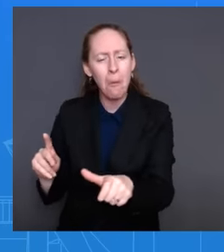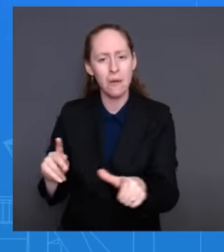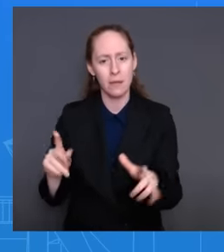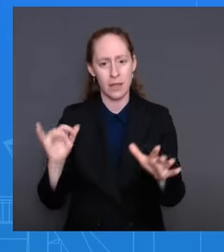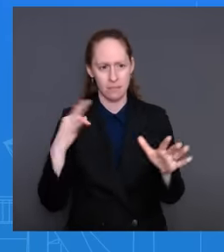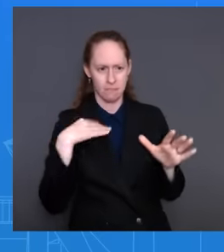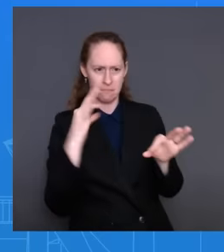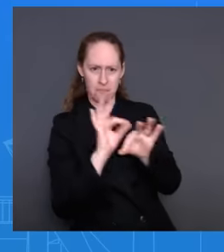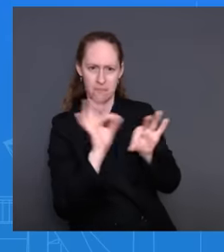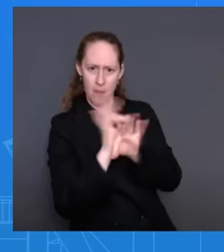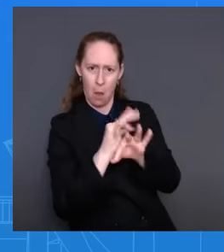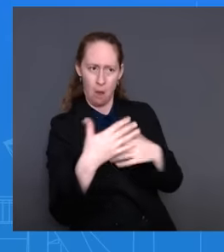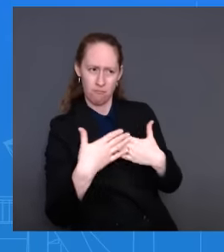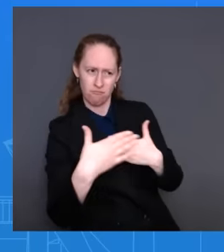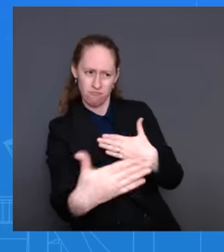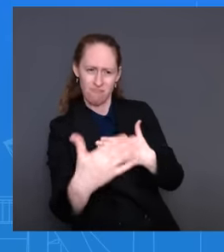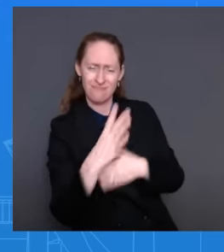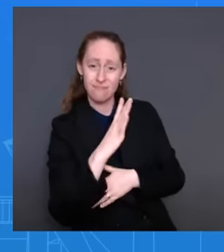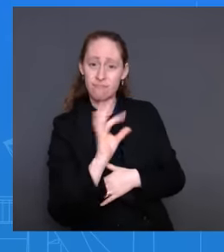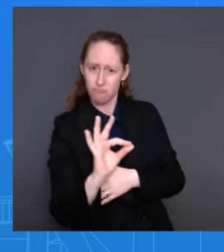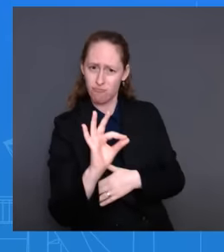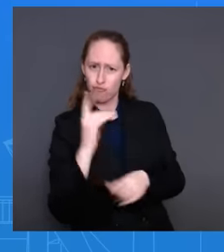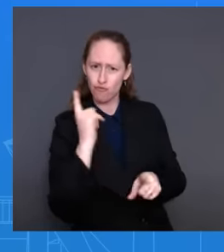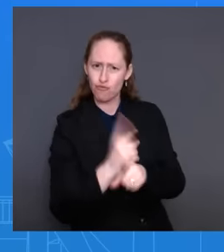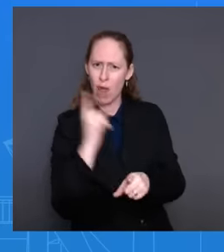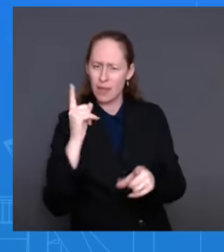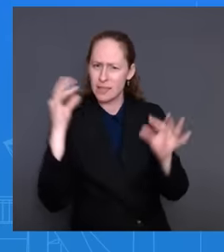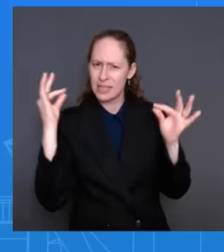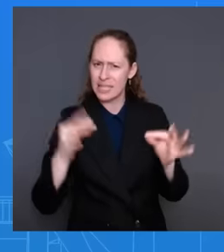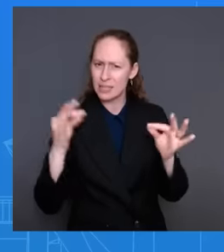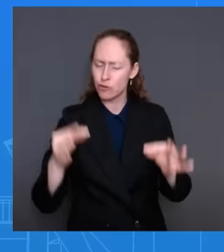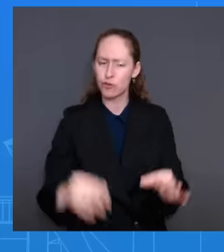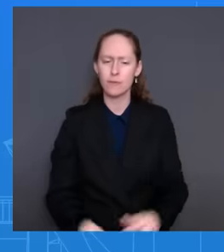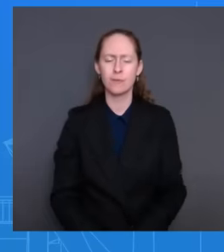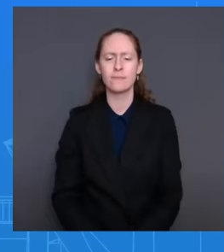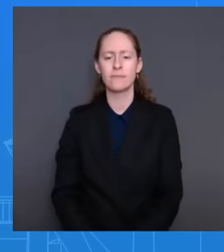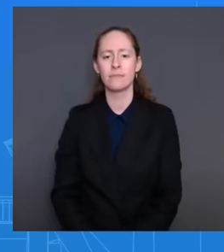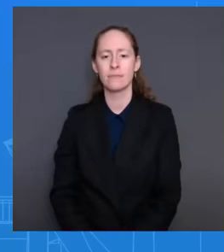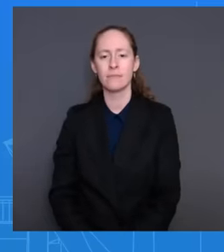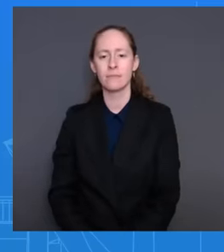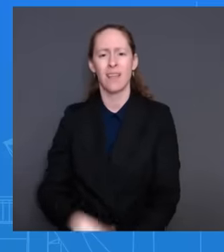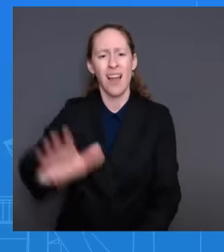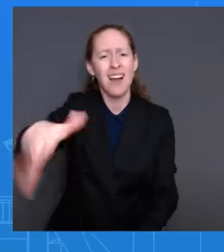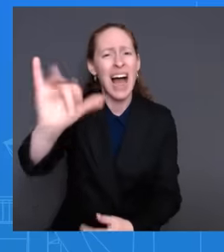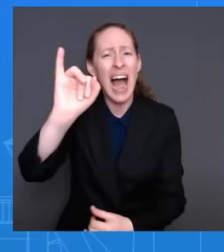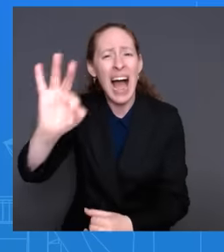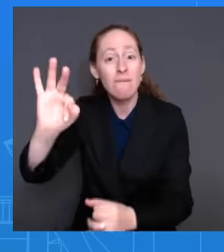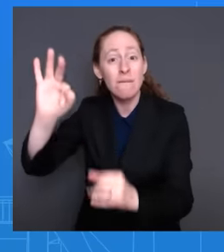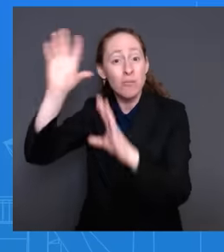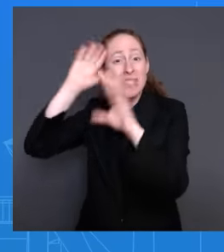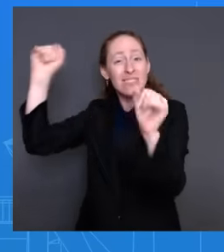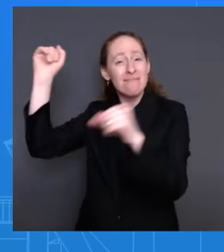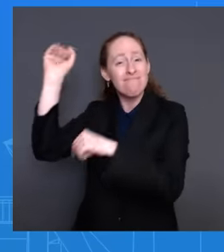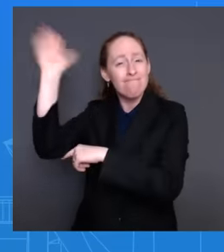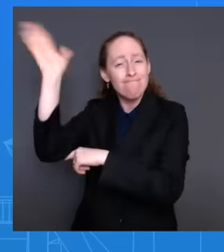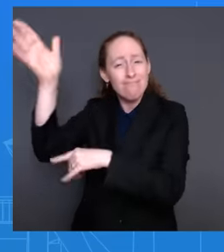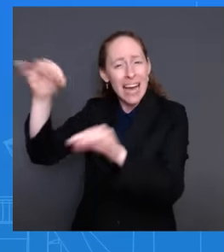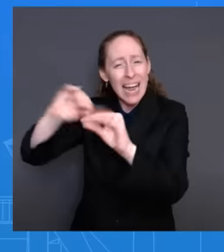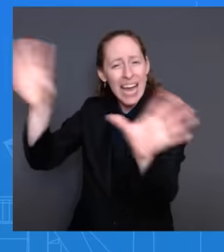Brian, if I could quickly follow up. If the president is communicating effectively, how do you explain and make sense of his low poll numbers?